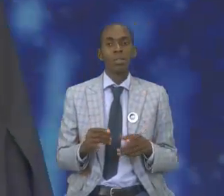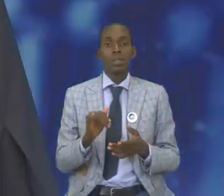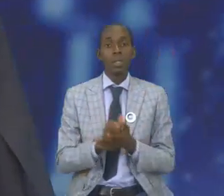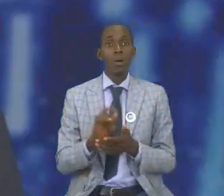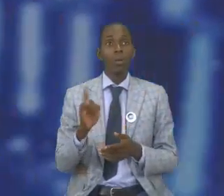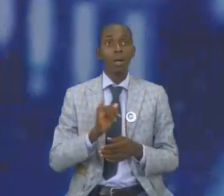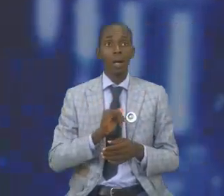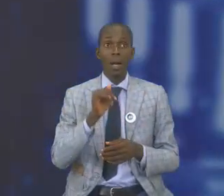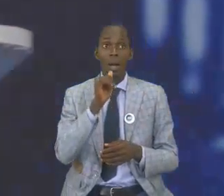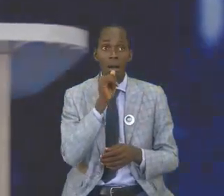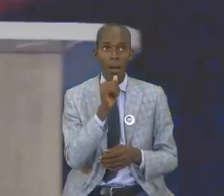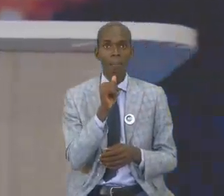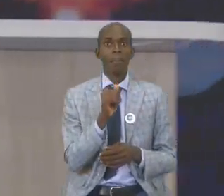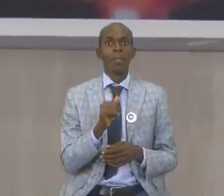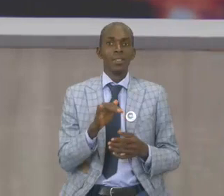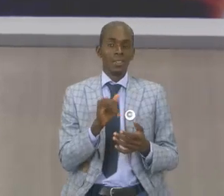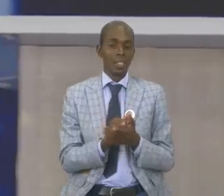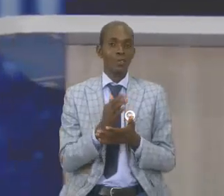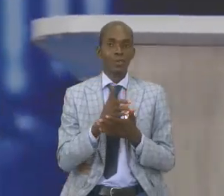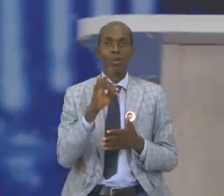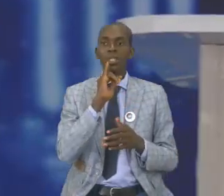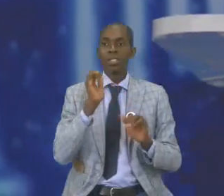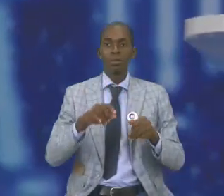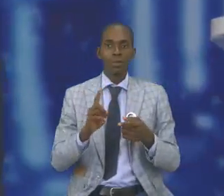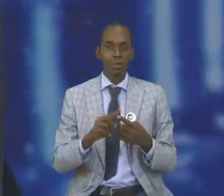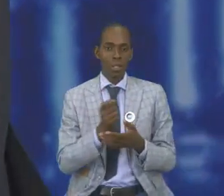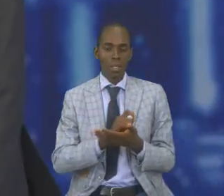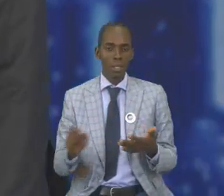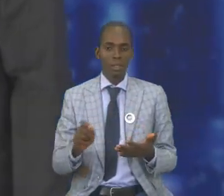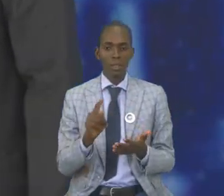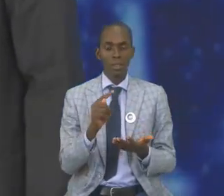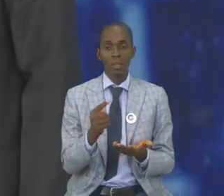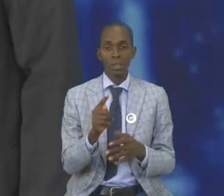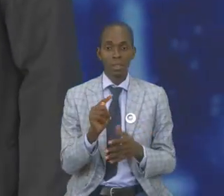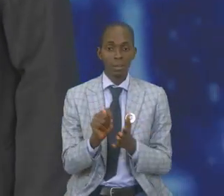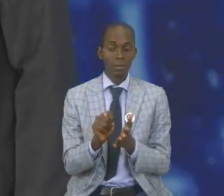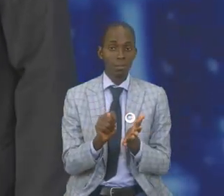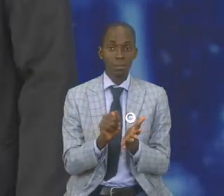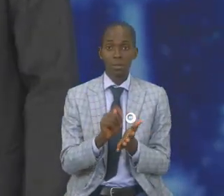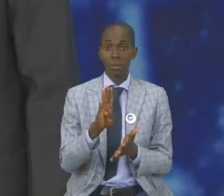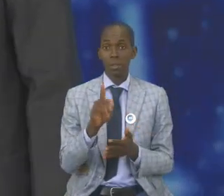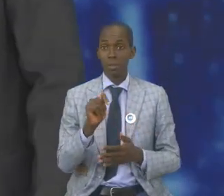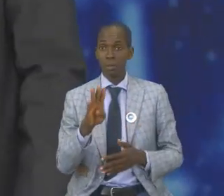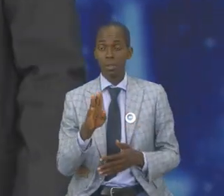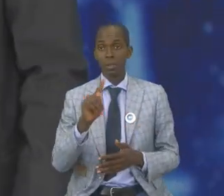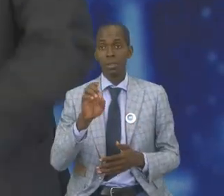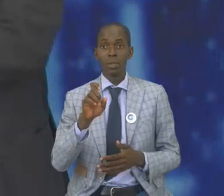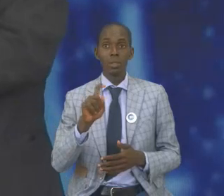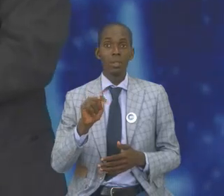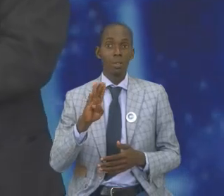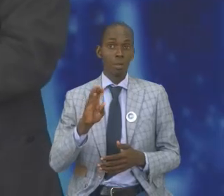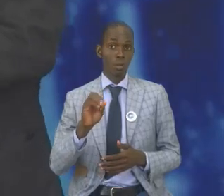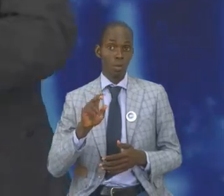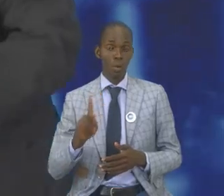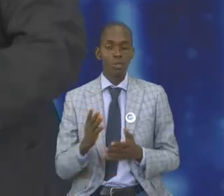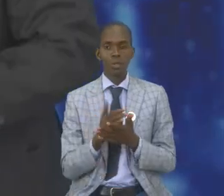is able to write a textbook. He has the intelligence, he has the understanding, he has the training,